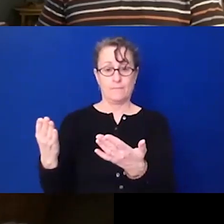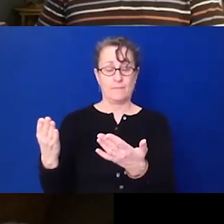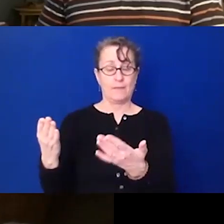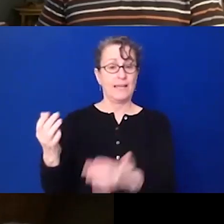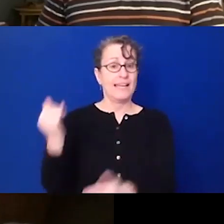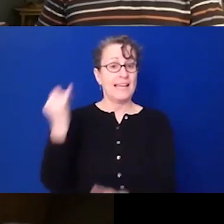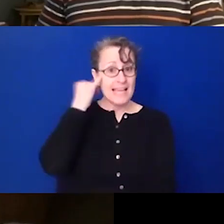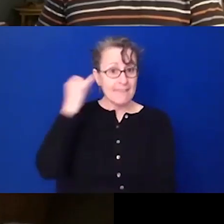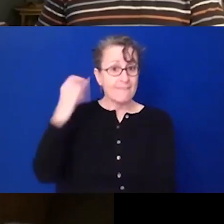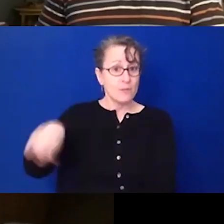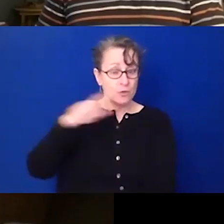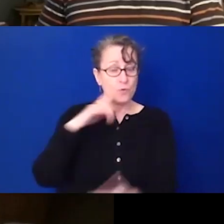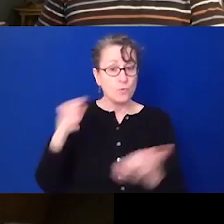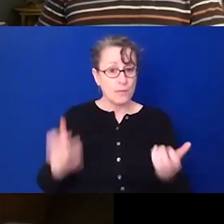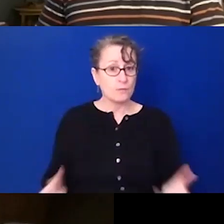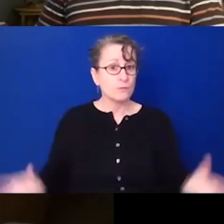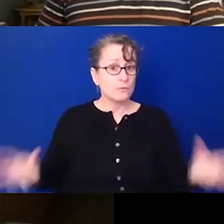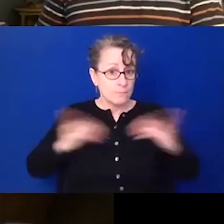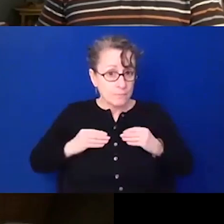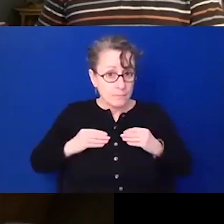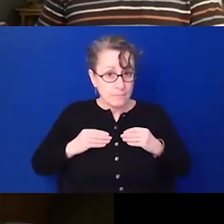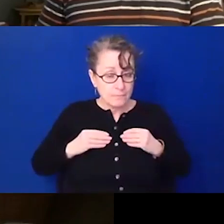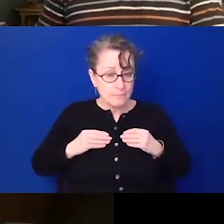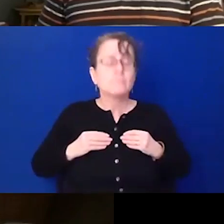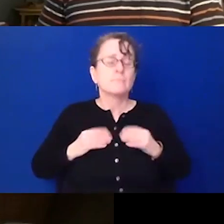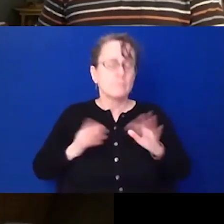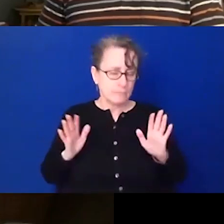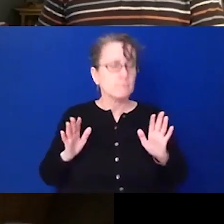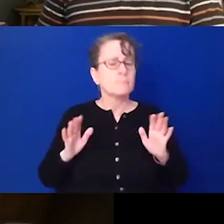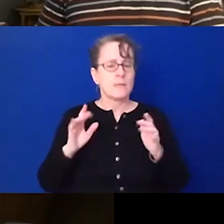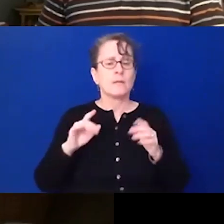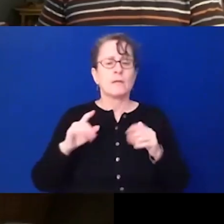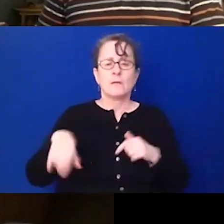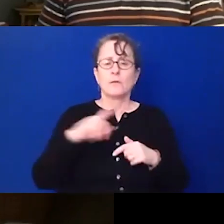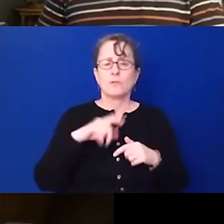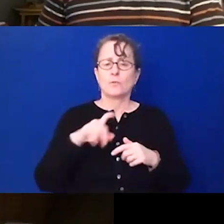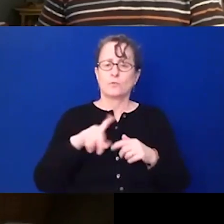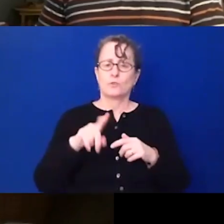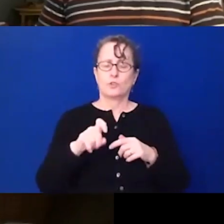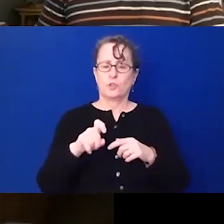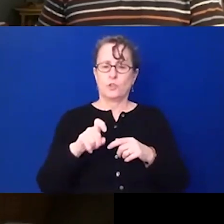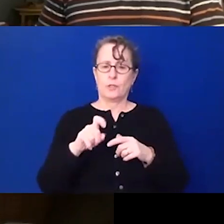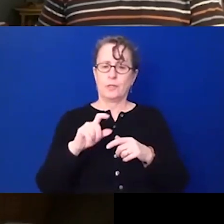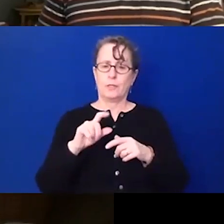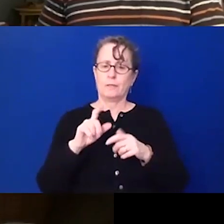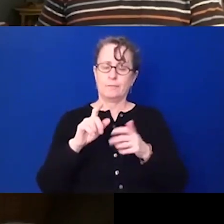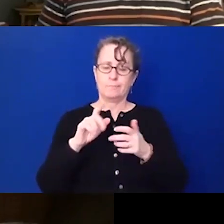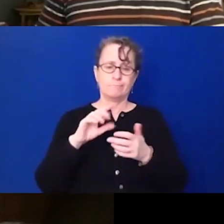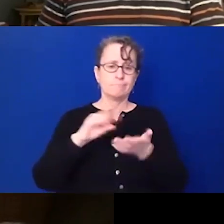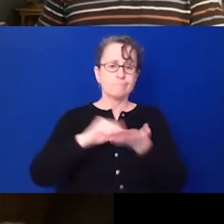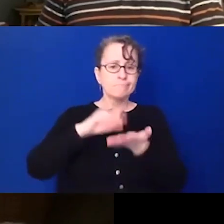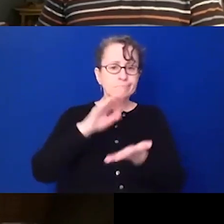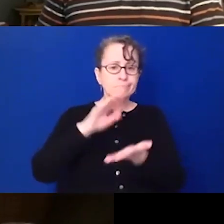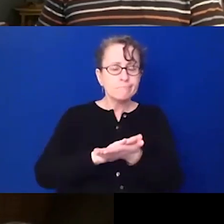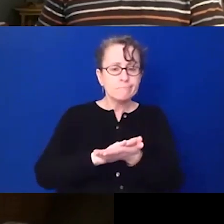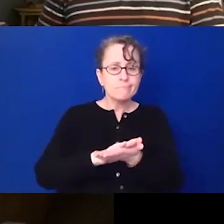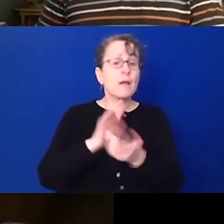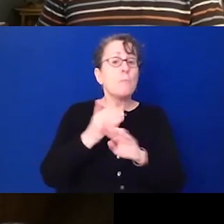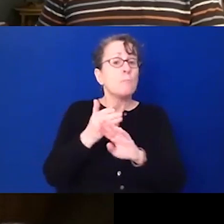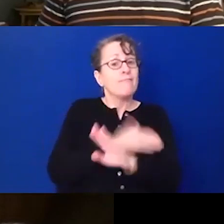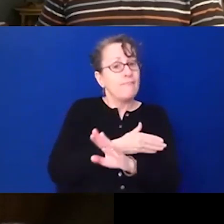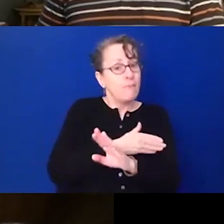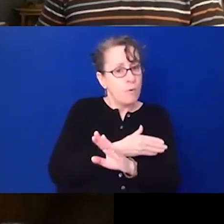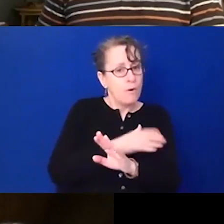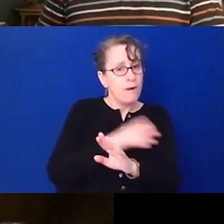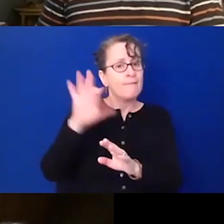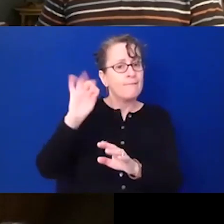accept this, that we think it would be appropriate to designate a period of time each year in the advance of the annual ski jump. It's an